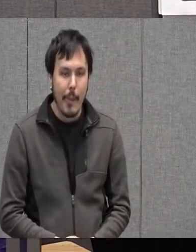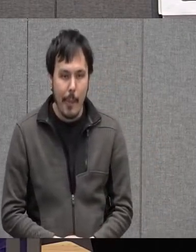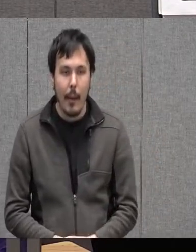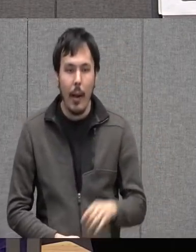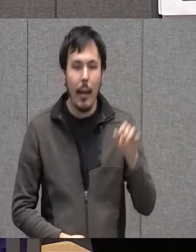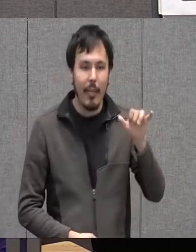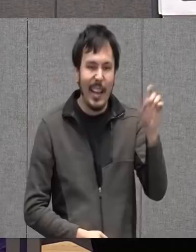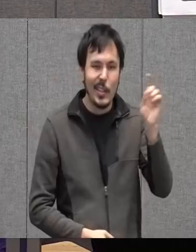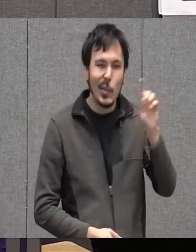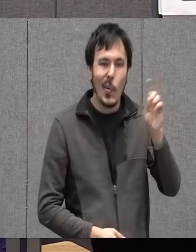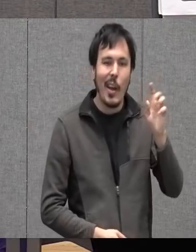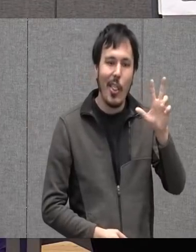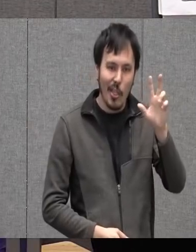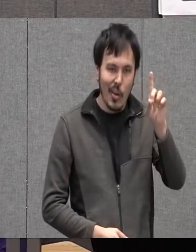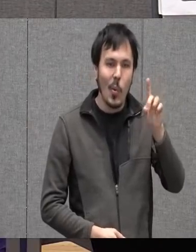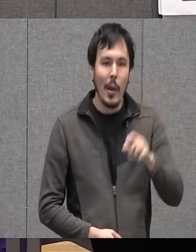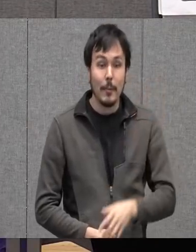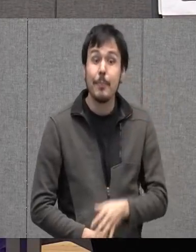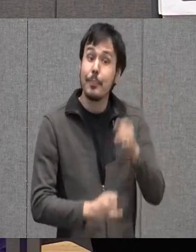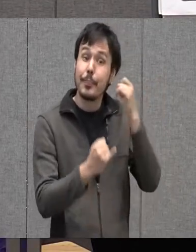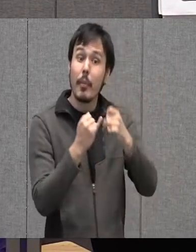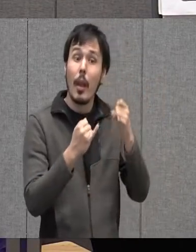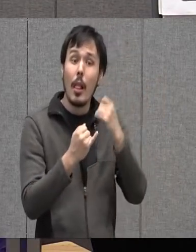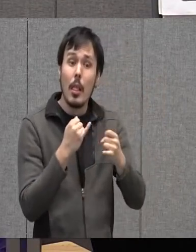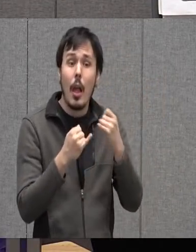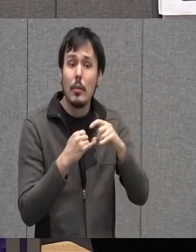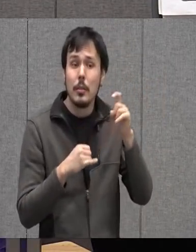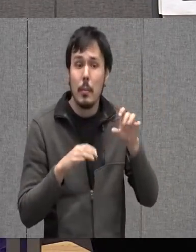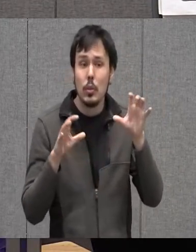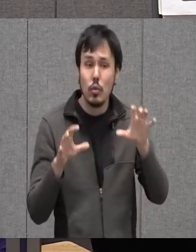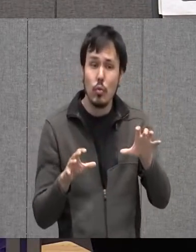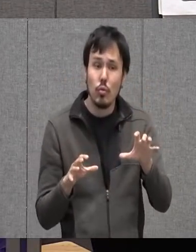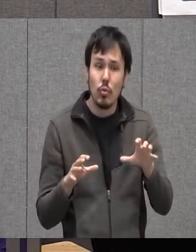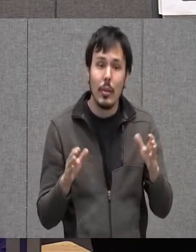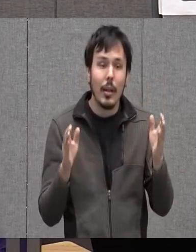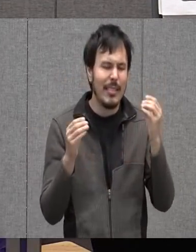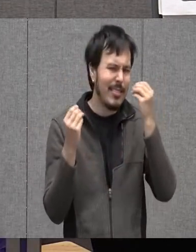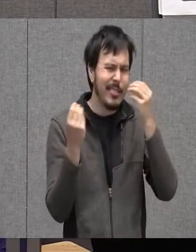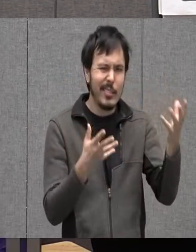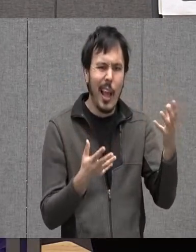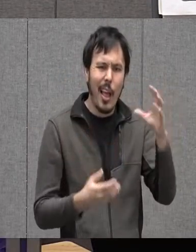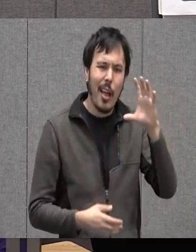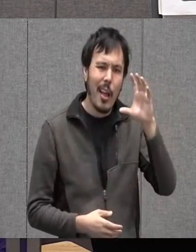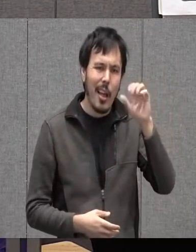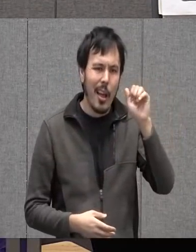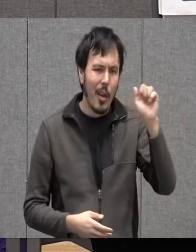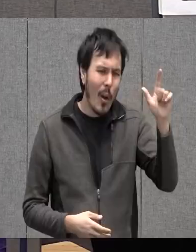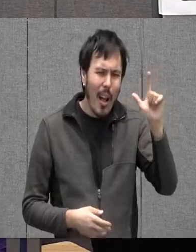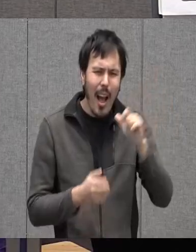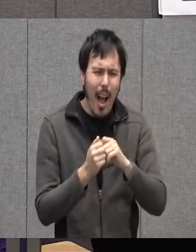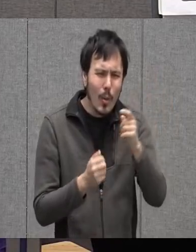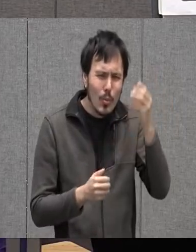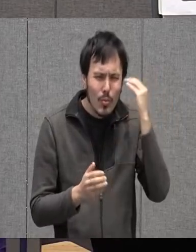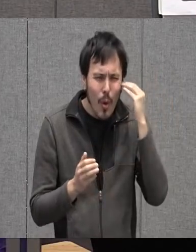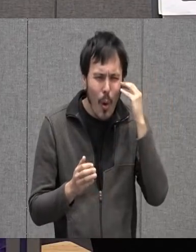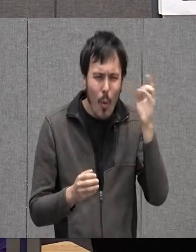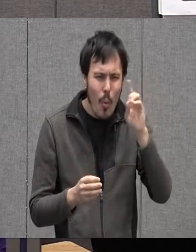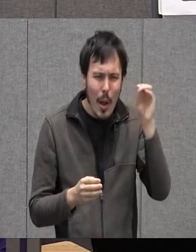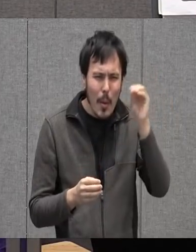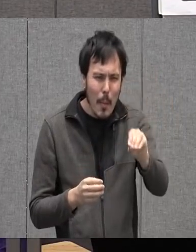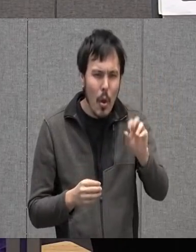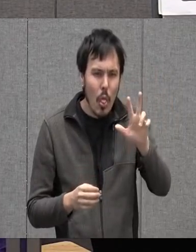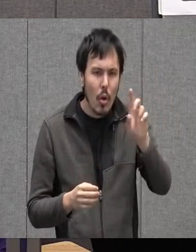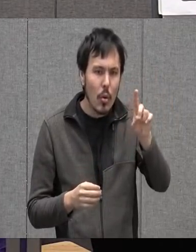There's our 31. And then the last thing we have to do is tell Carol how you knew where to place 31. So